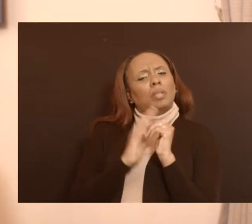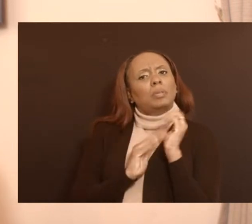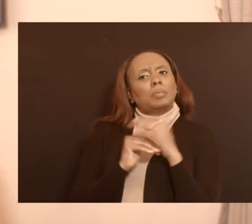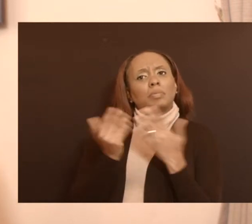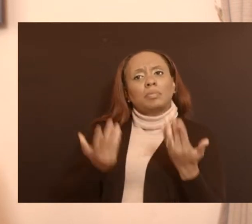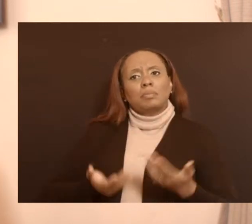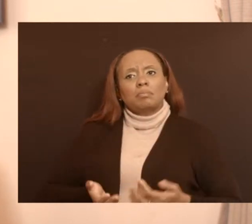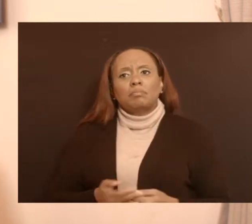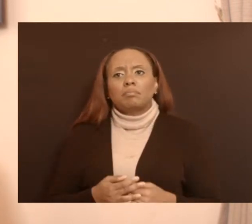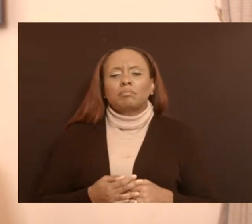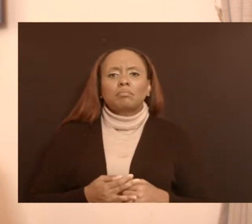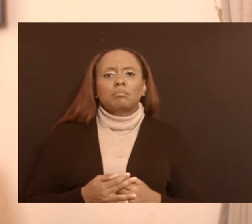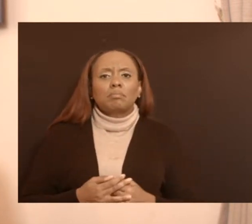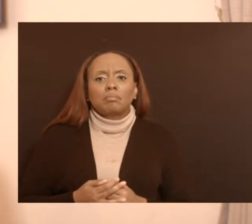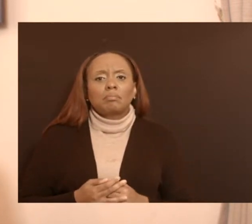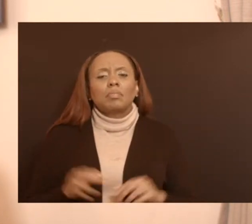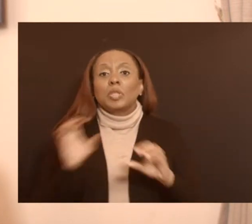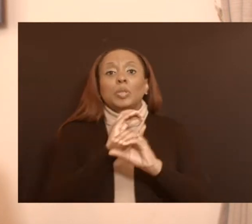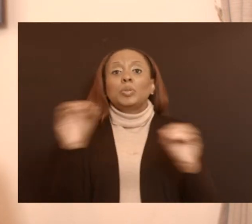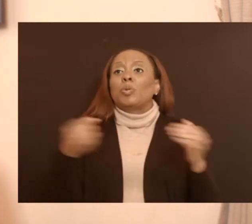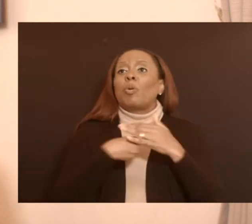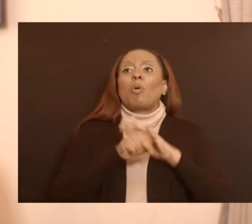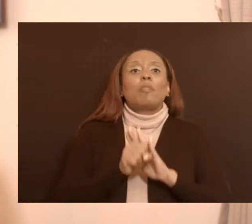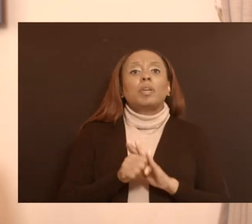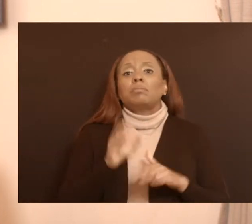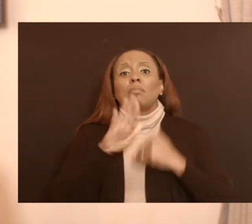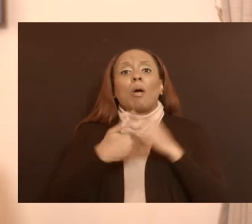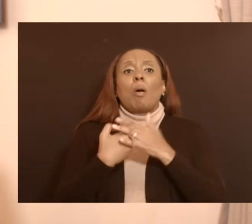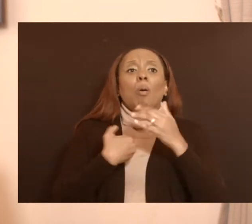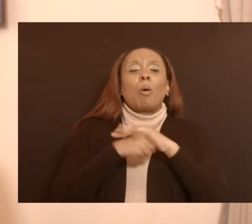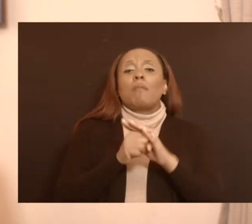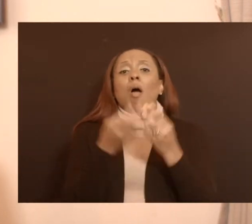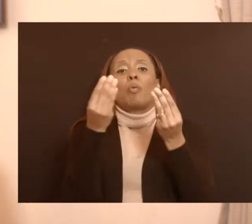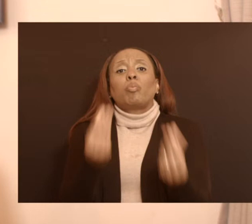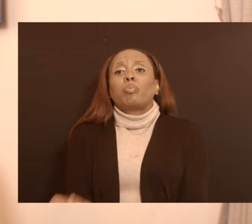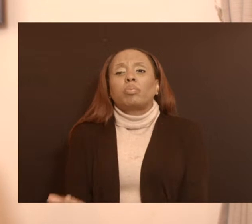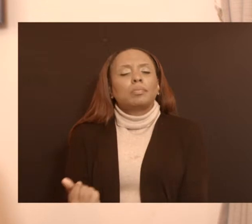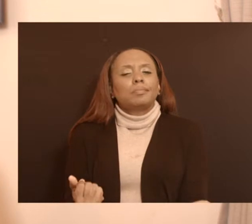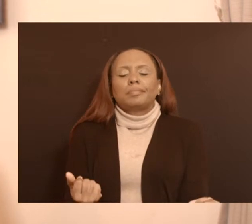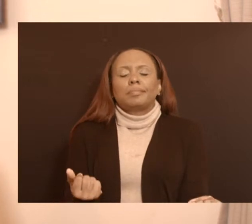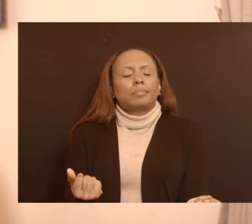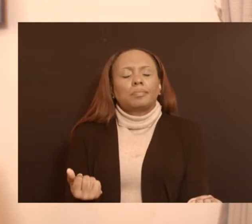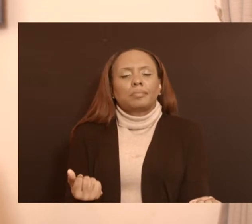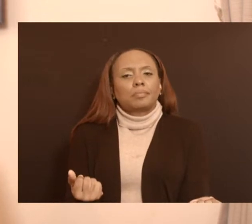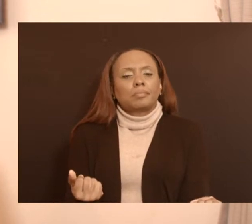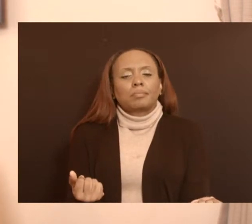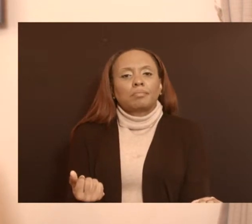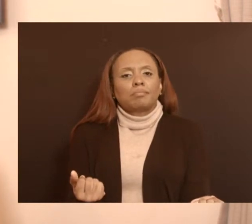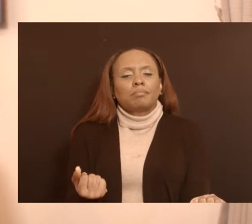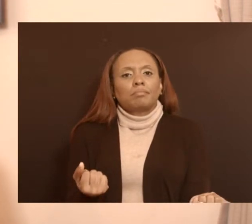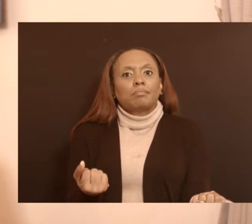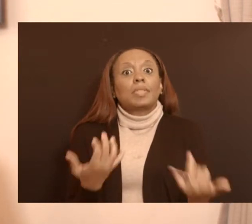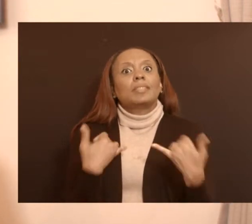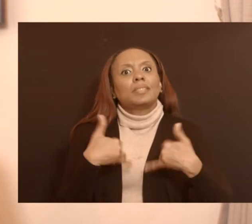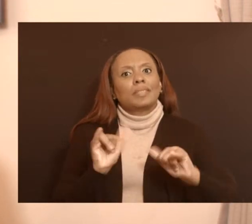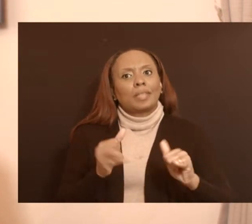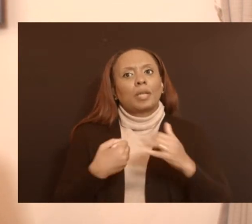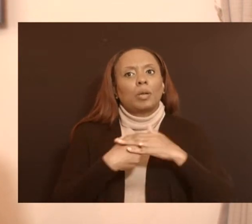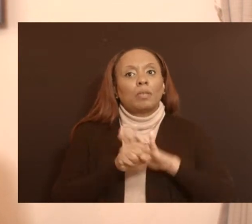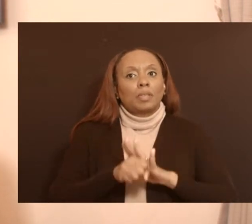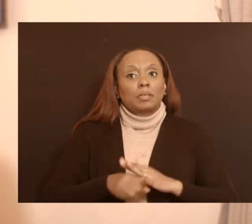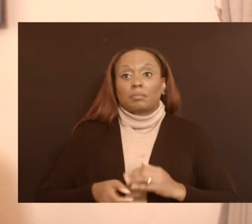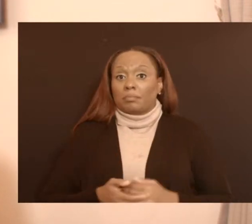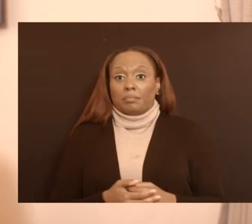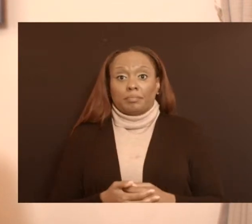no COVID in the environment. And I just want to reiterate, COVID hasn't gone anywhere. I'm not sure if it's going